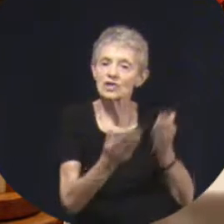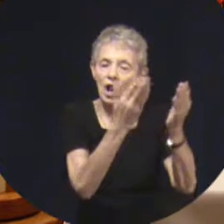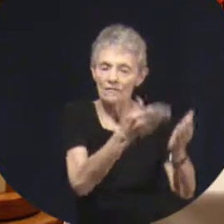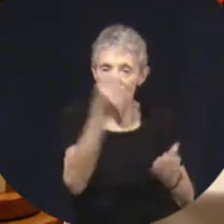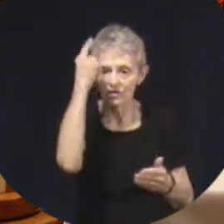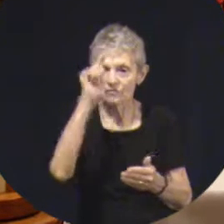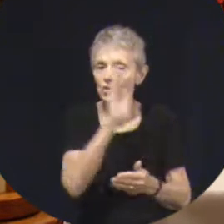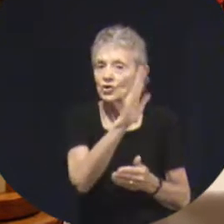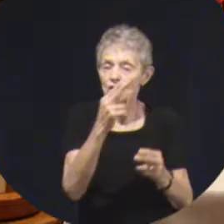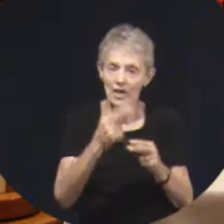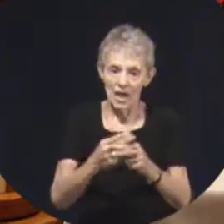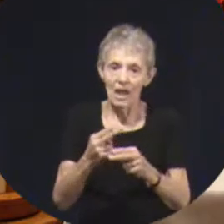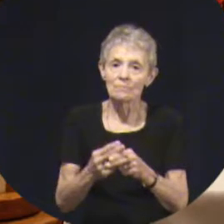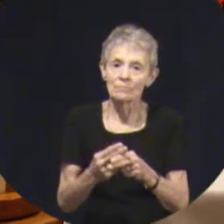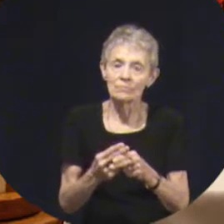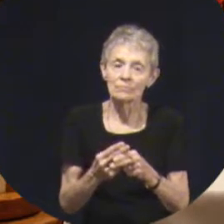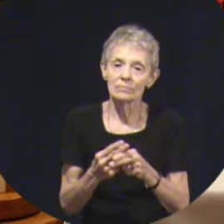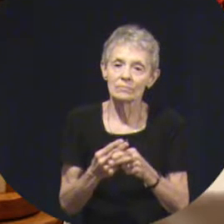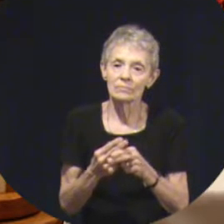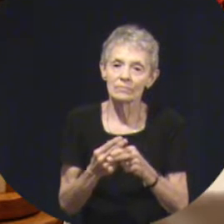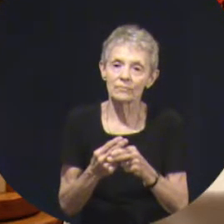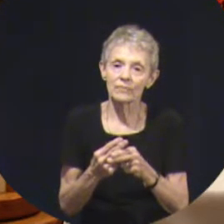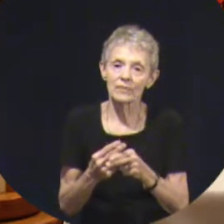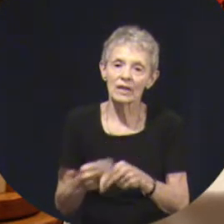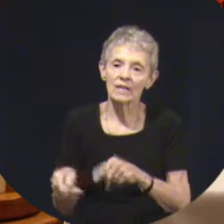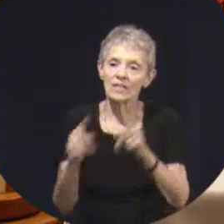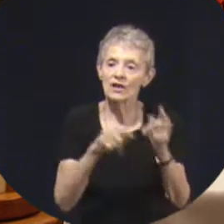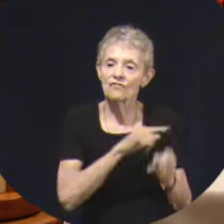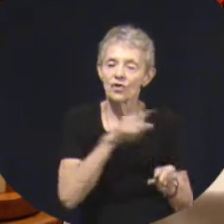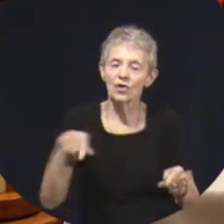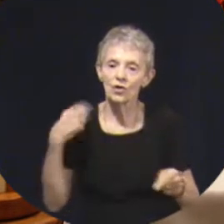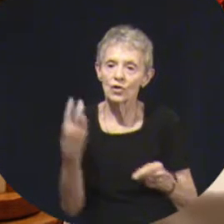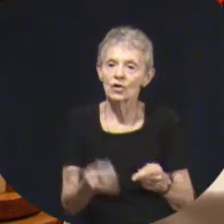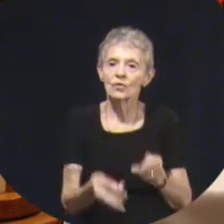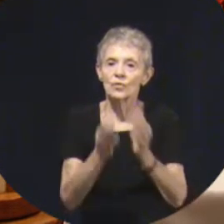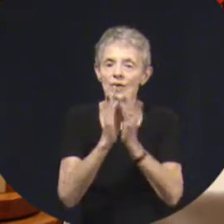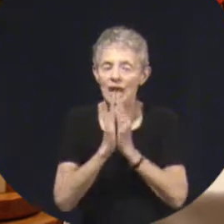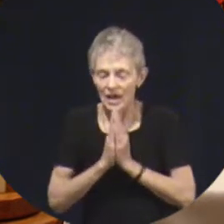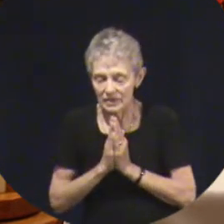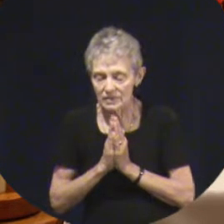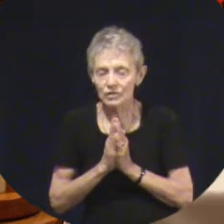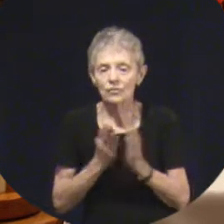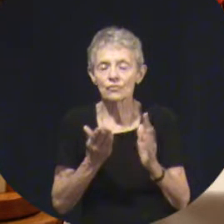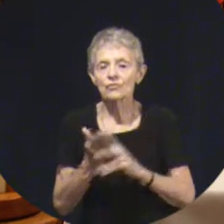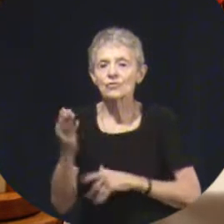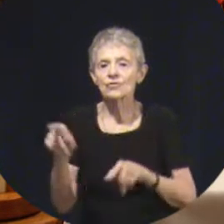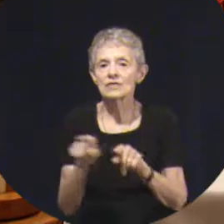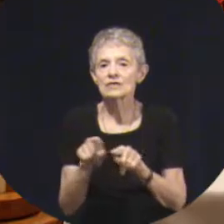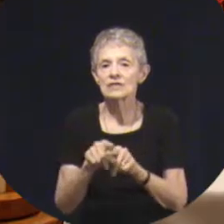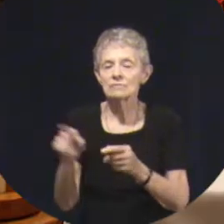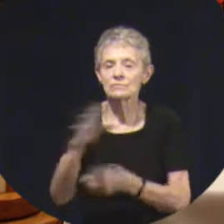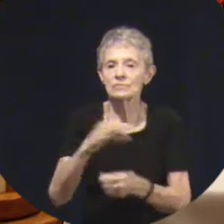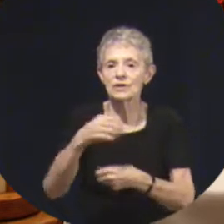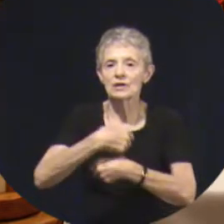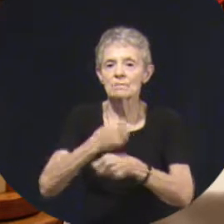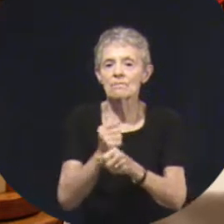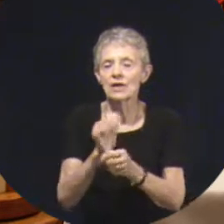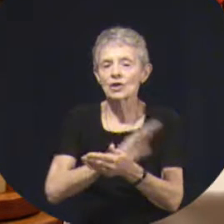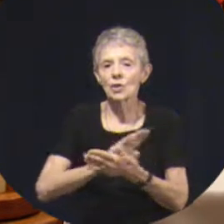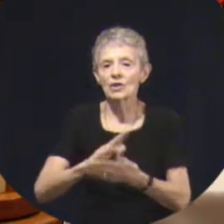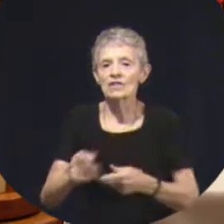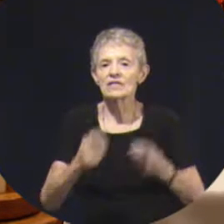give life to all things and make them holy. And you never cease to gather people to yourself, so that from the rising of the sun to its setting,